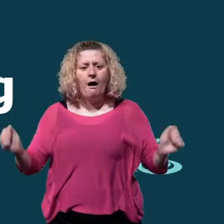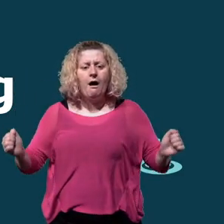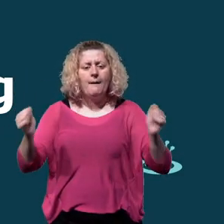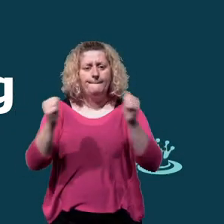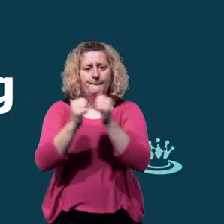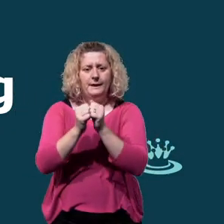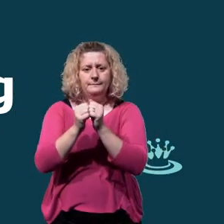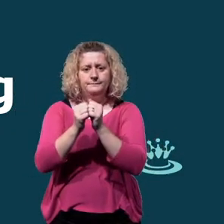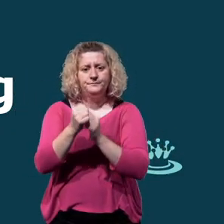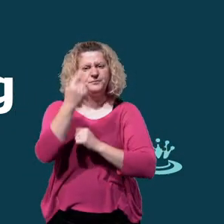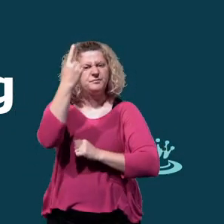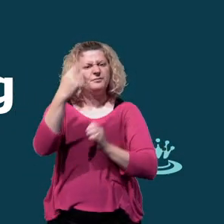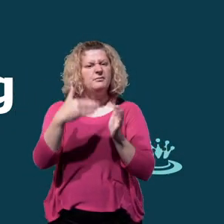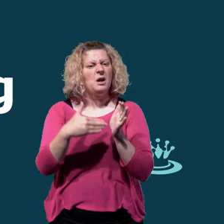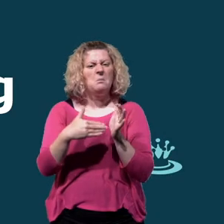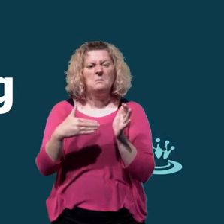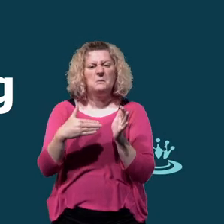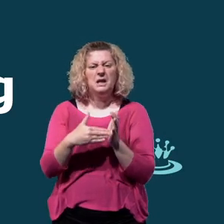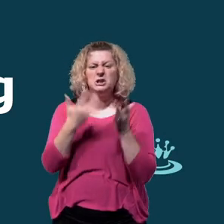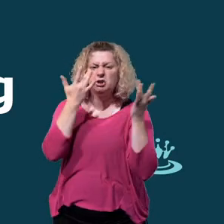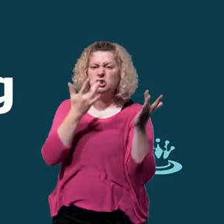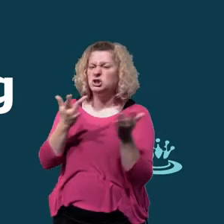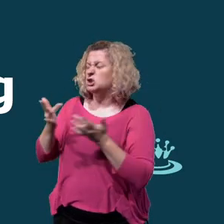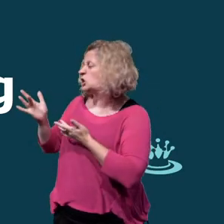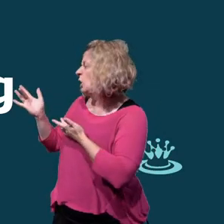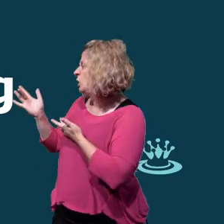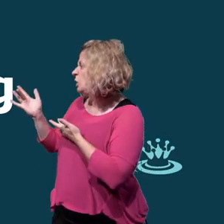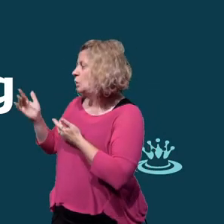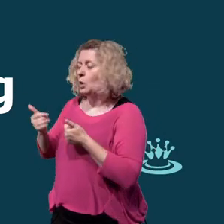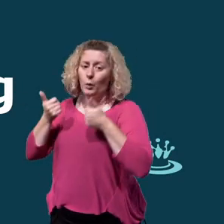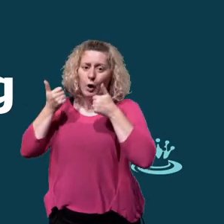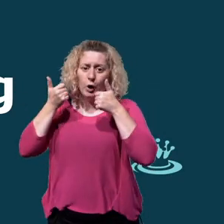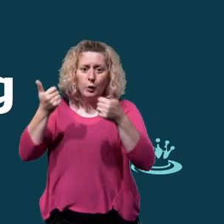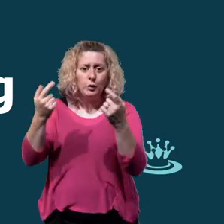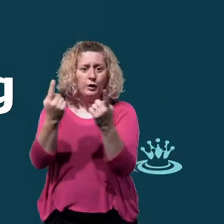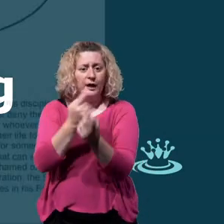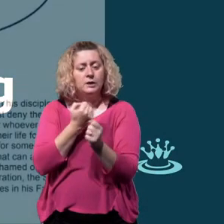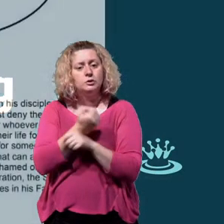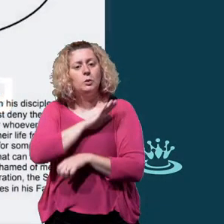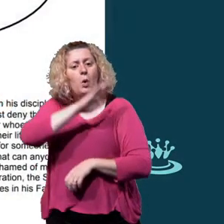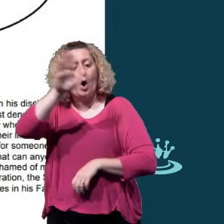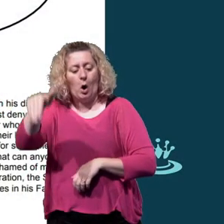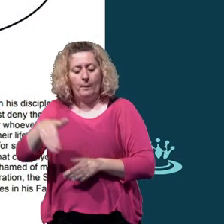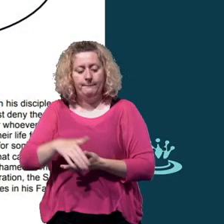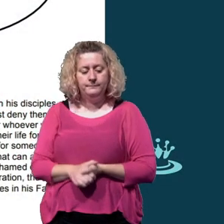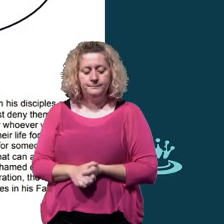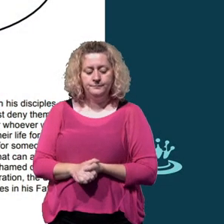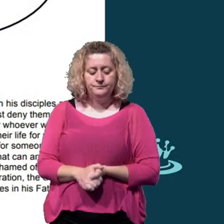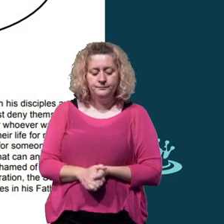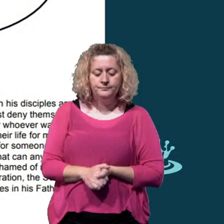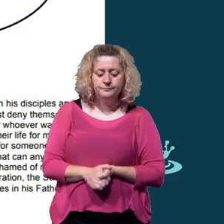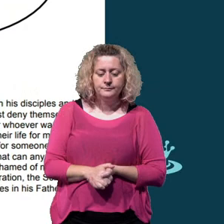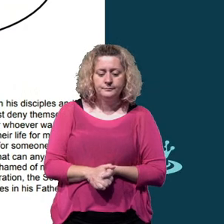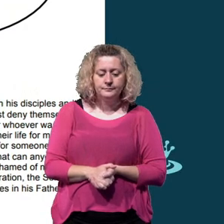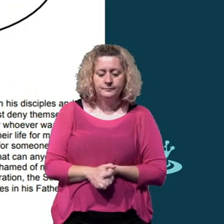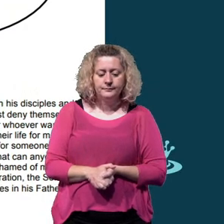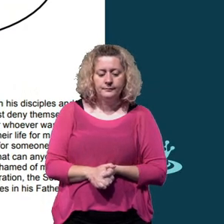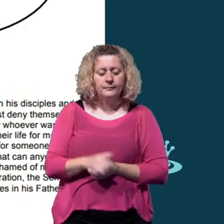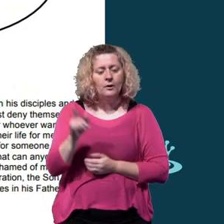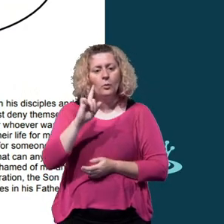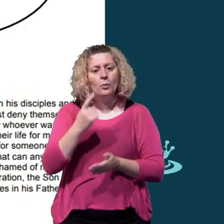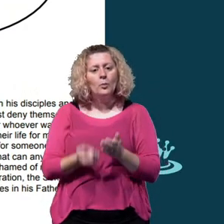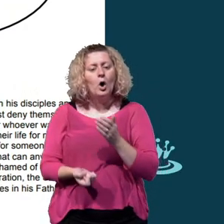And we've got 1 minute, so I just want to show you a great little exercise to take away. Here it is, just as you close. What